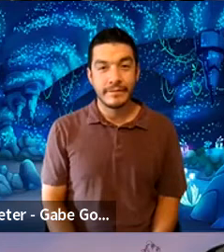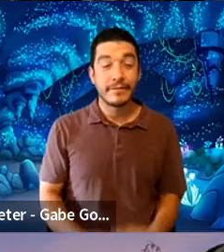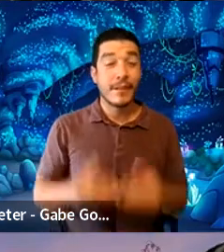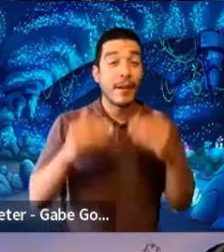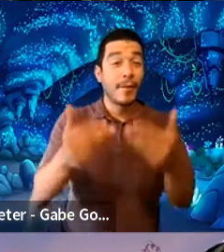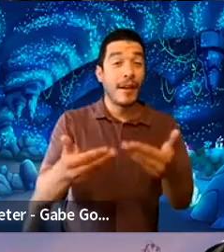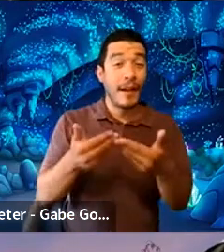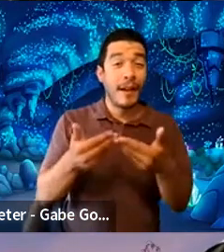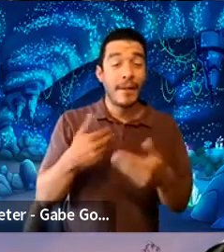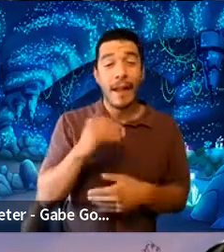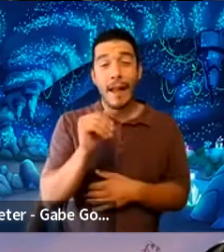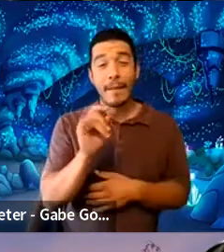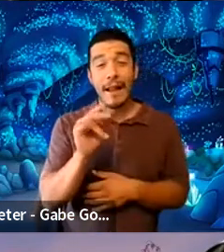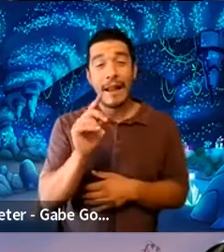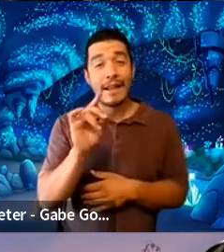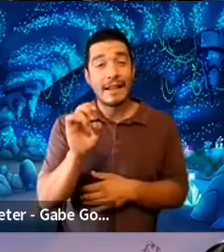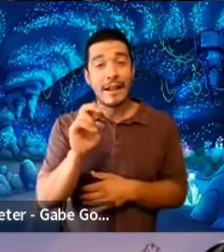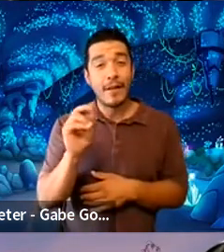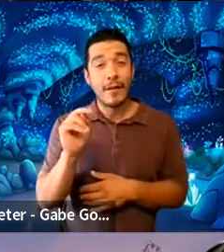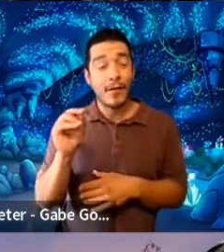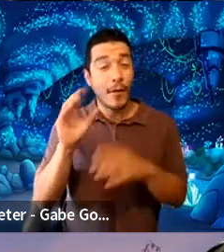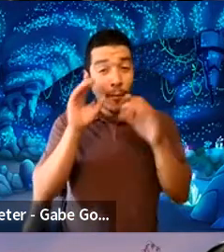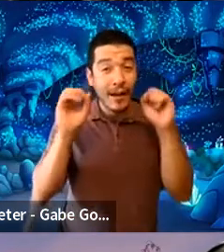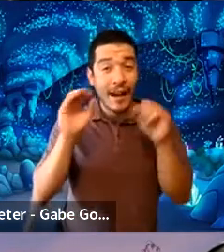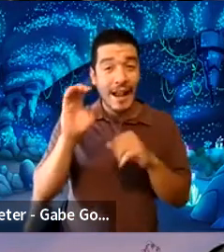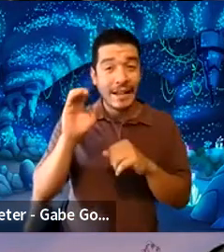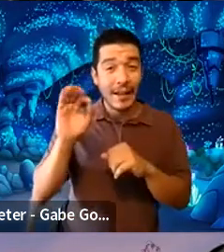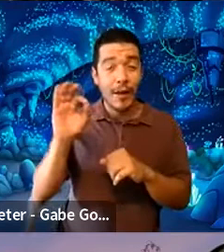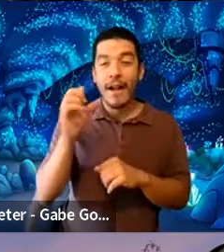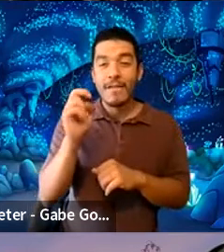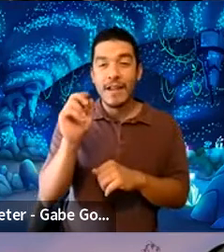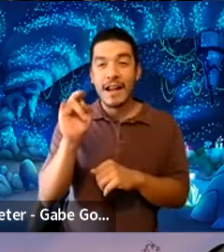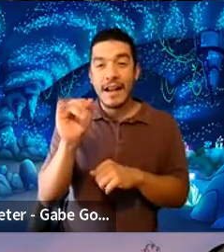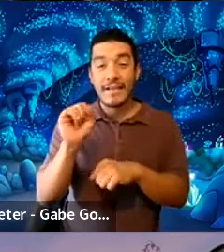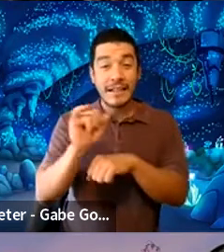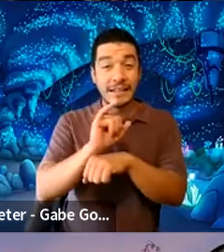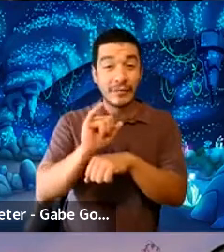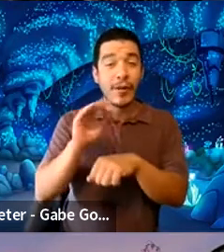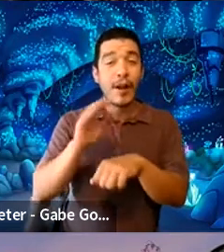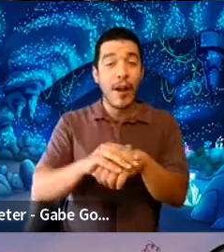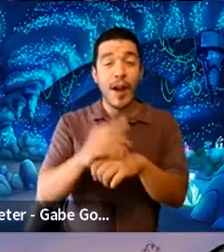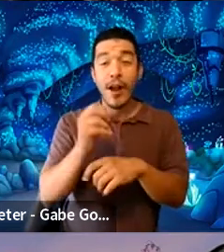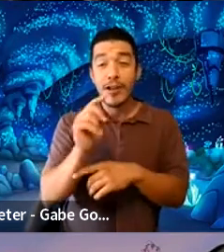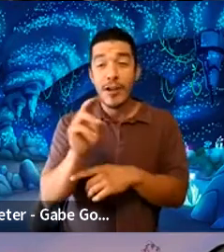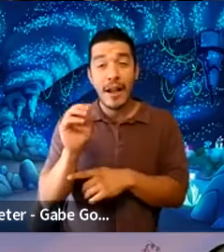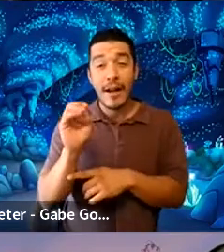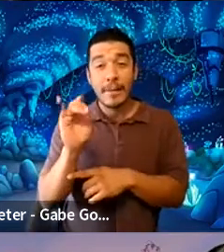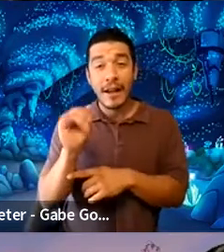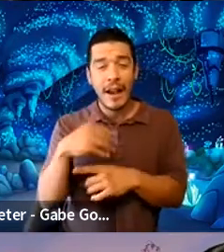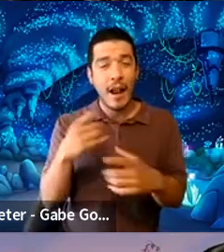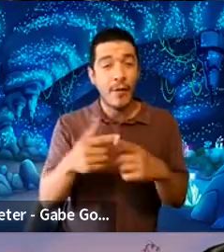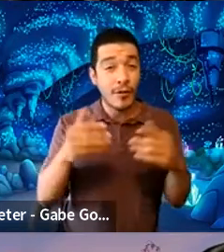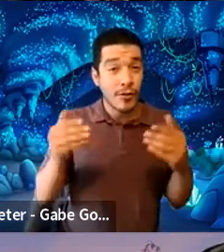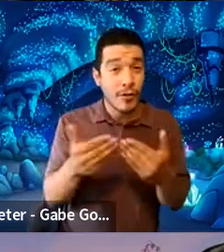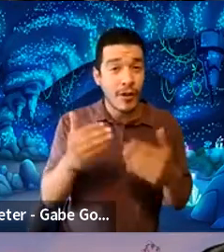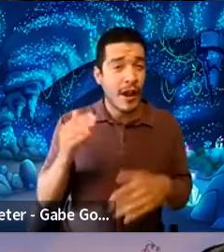Welcome, I'm Madeline DiNono, President and CEO of the Gina Davis Institute on Gender and Media, and I want to introduce